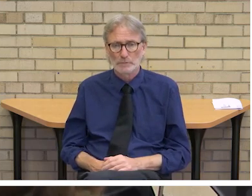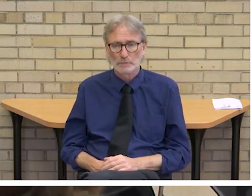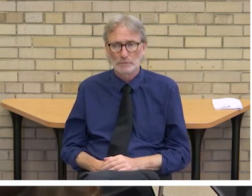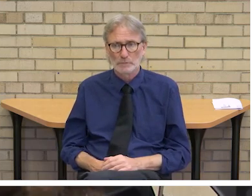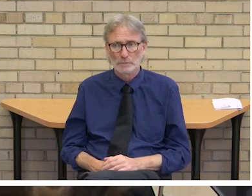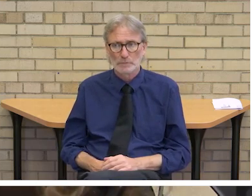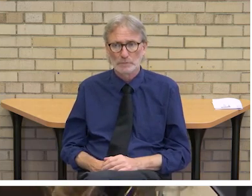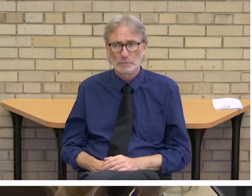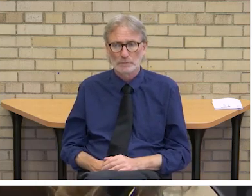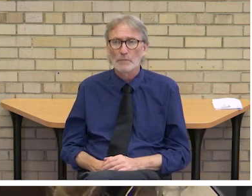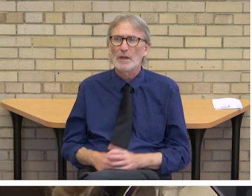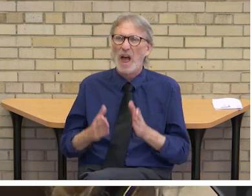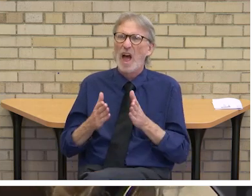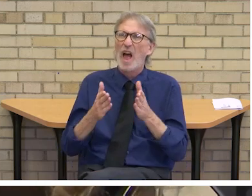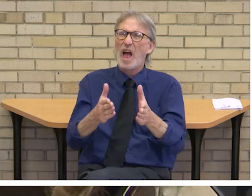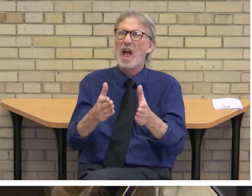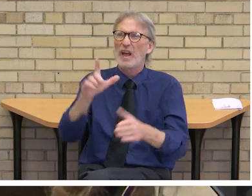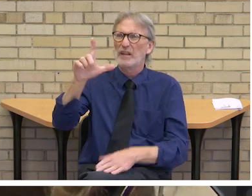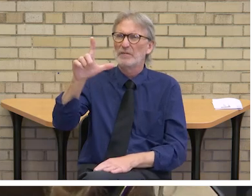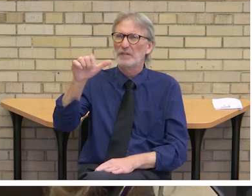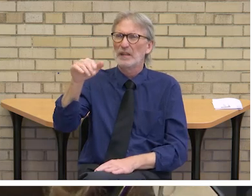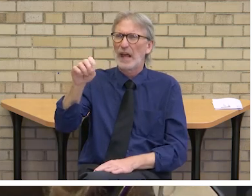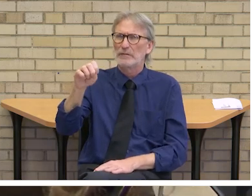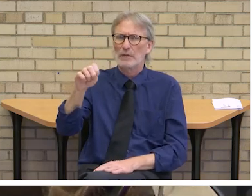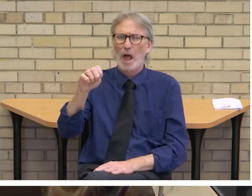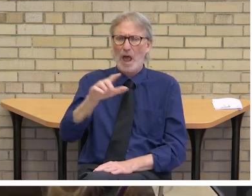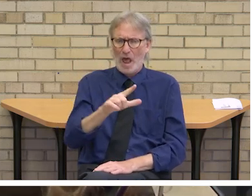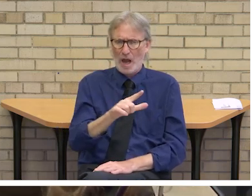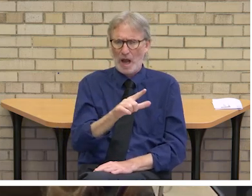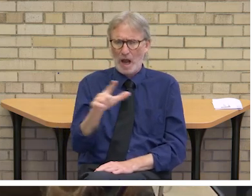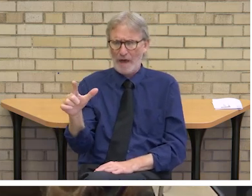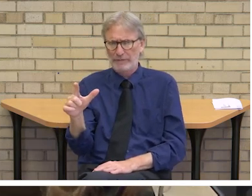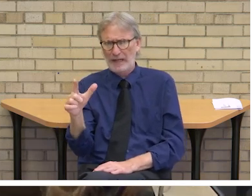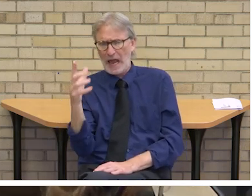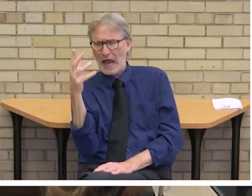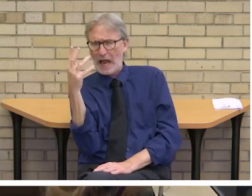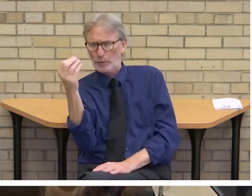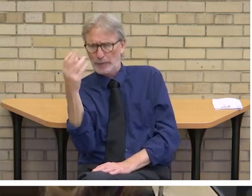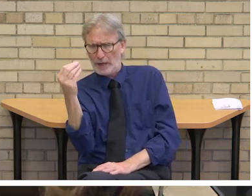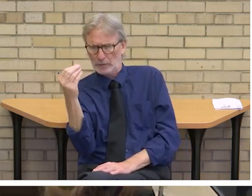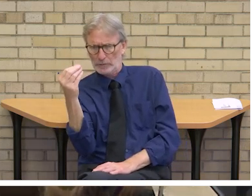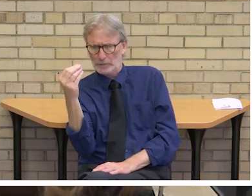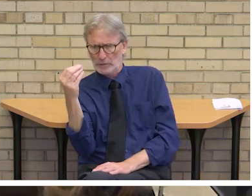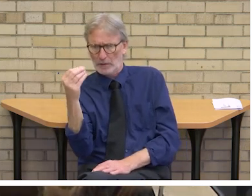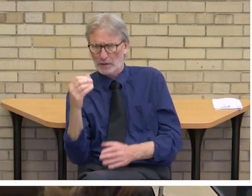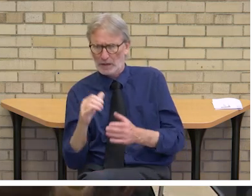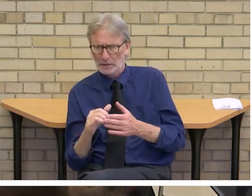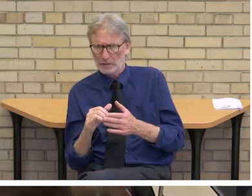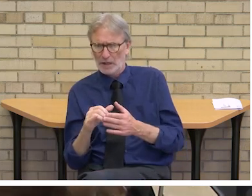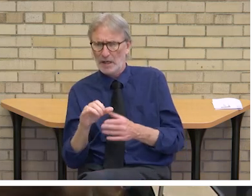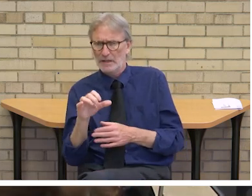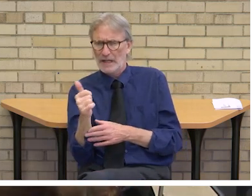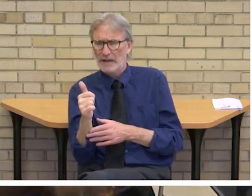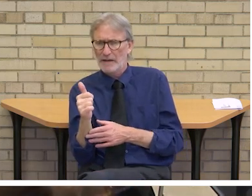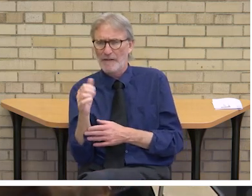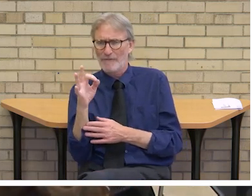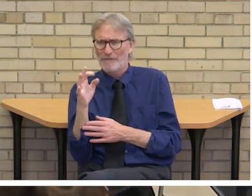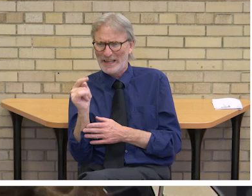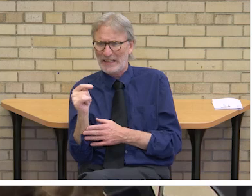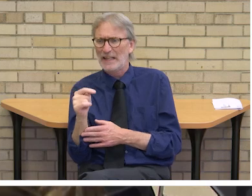The lane. The left-hand outbound lane on the bridge, you have it as 10.6 versus the